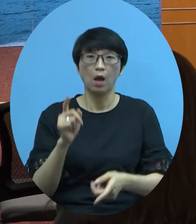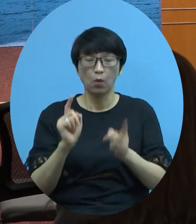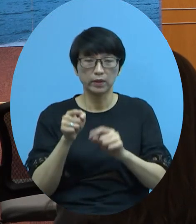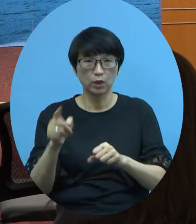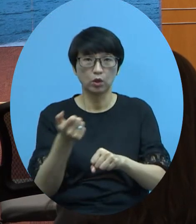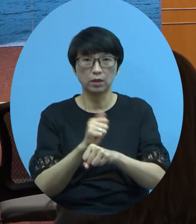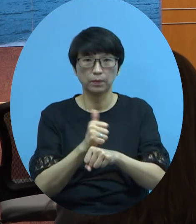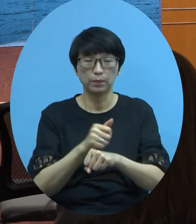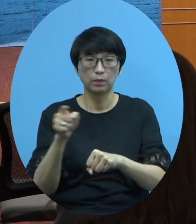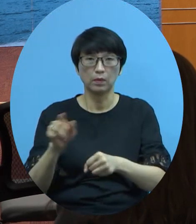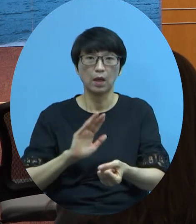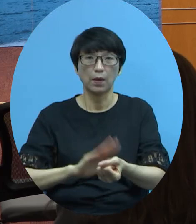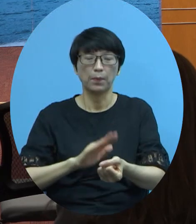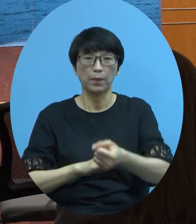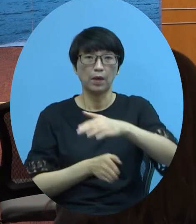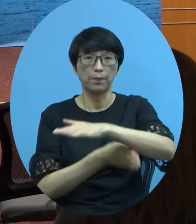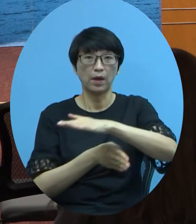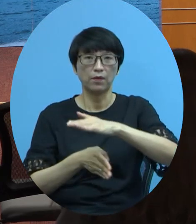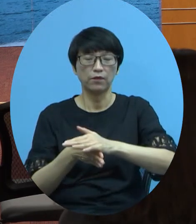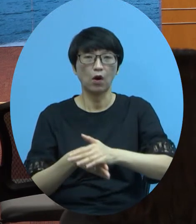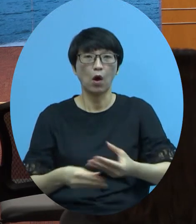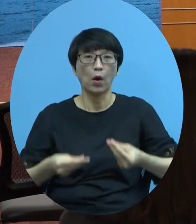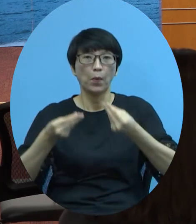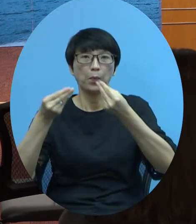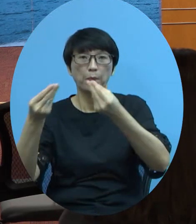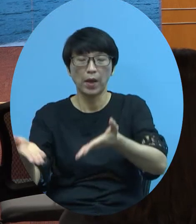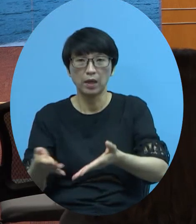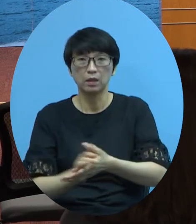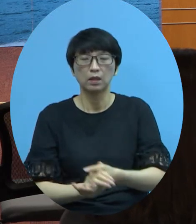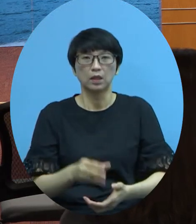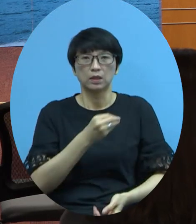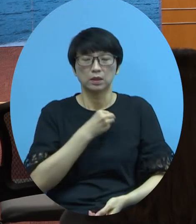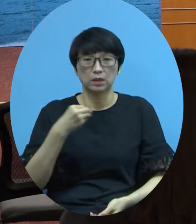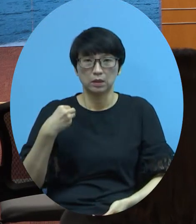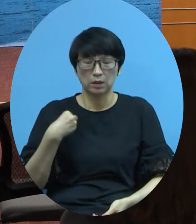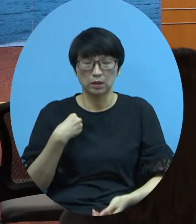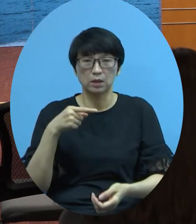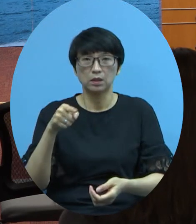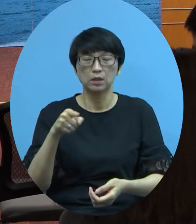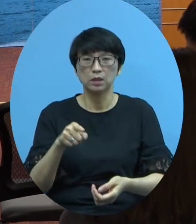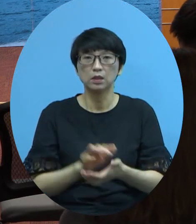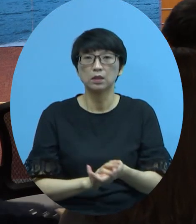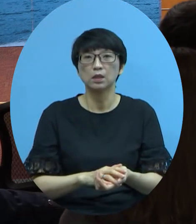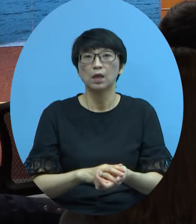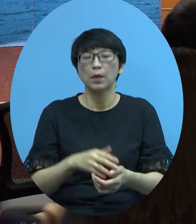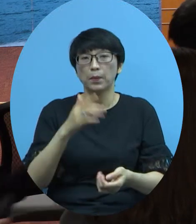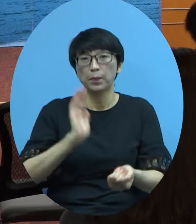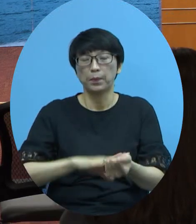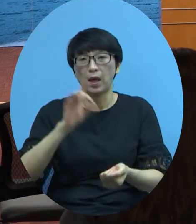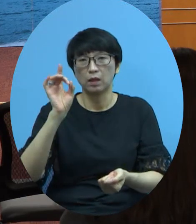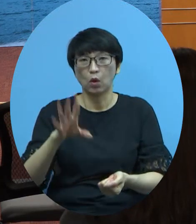in COVID-19 patients to be turned into negative facility ward with isolation facilities? Thank you.